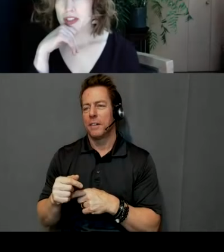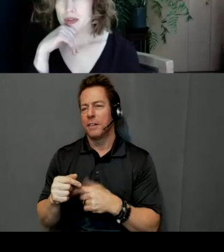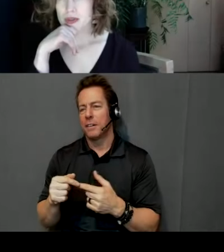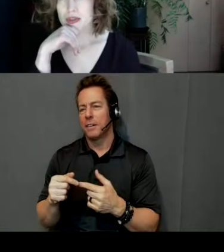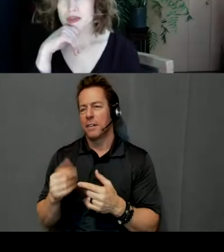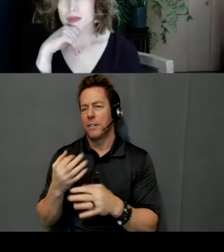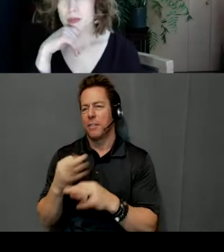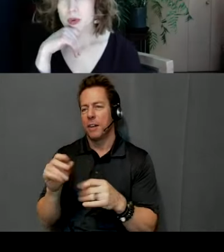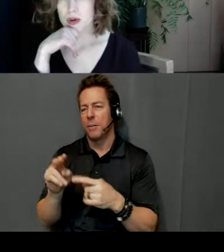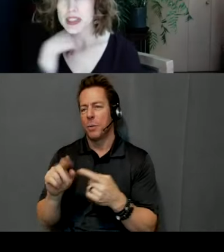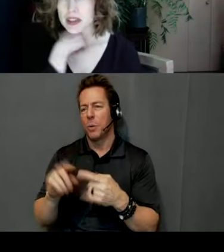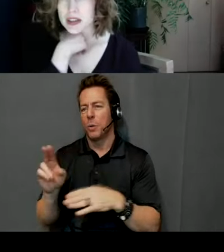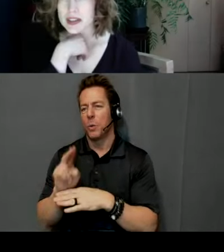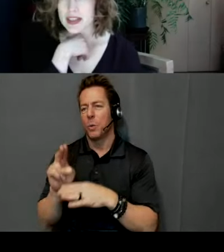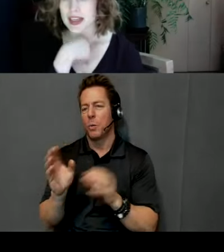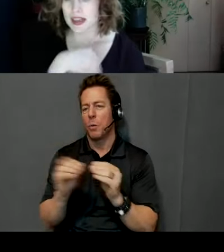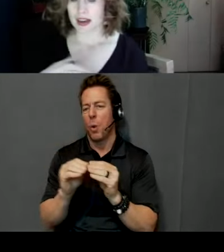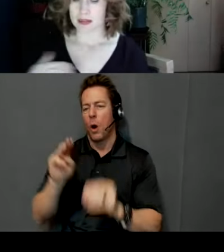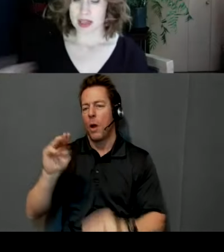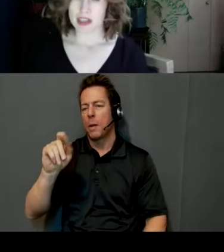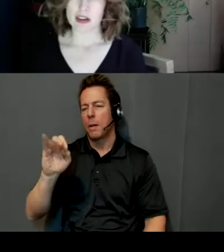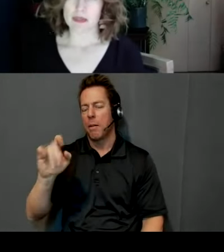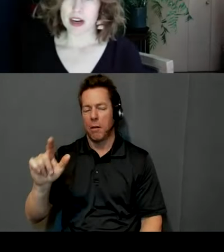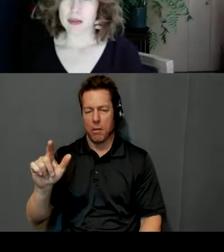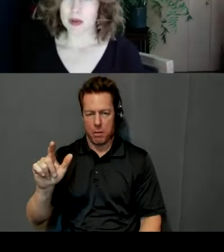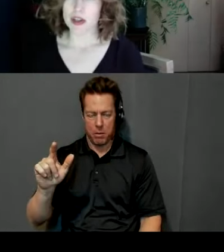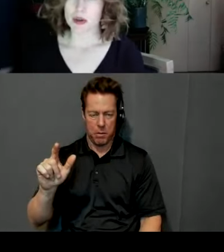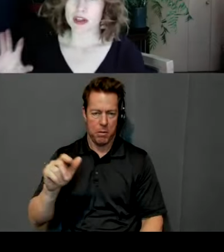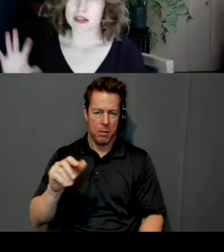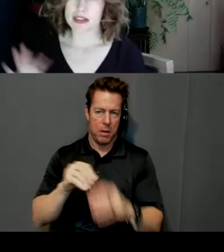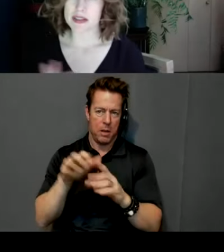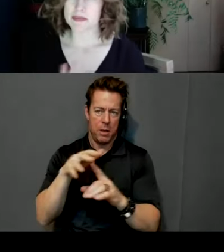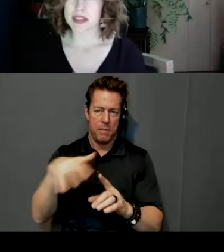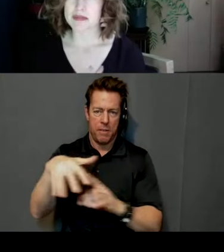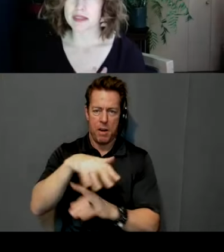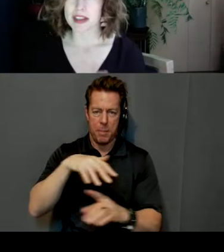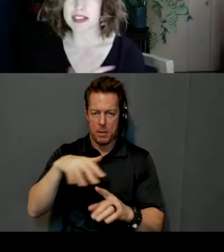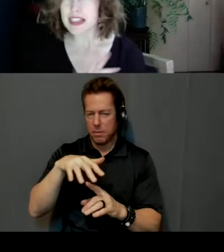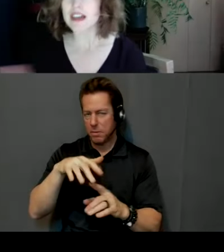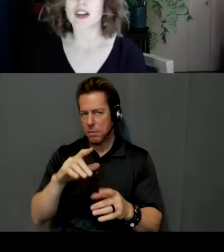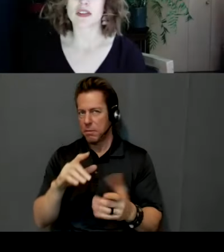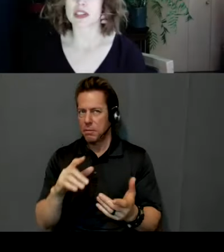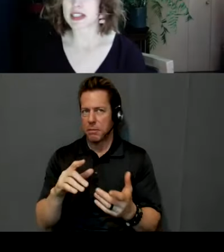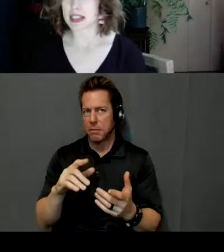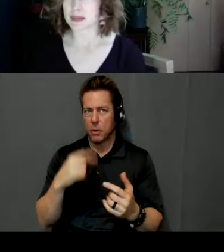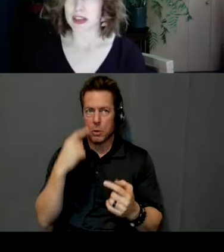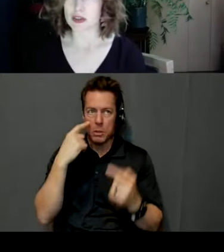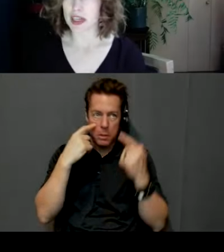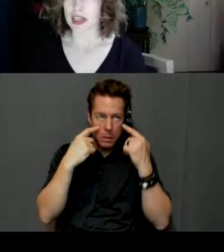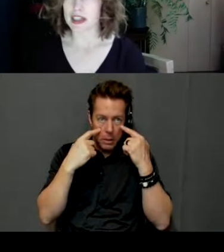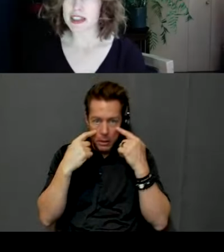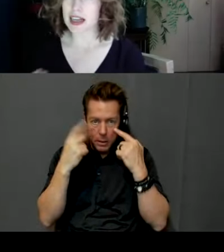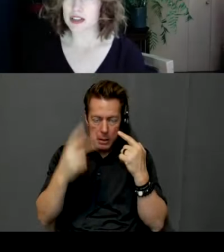freedom to use more materials, being in an environment where you were like seeing all of these things